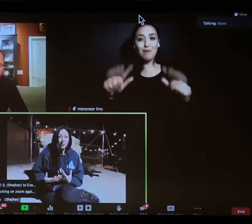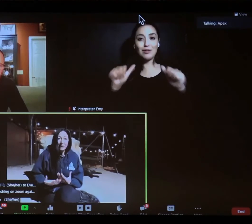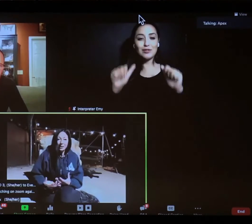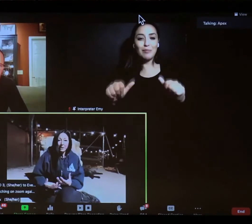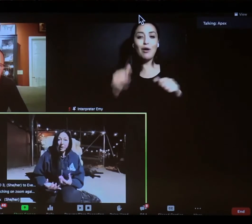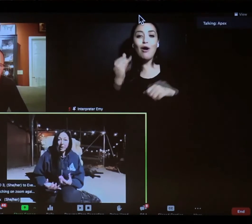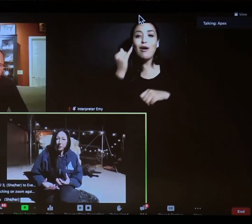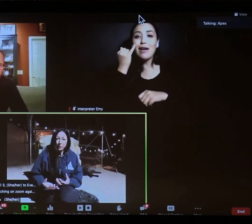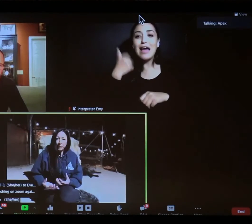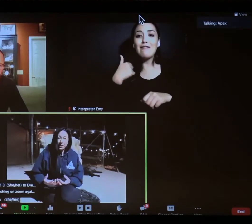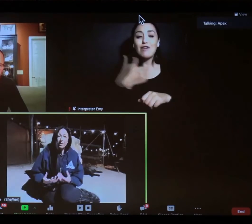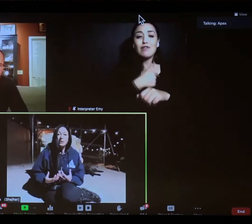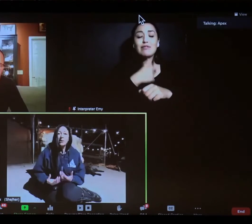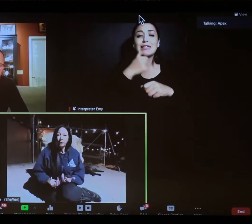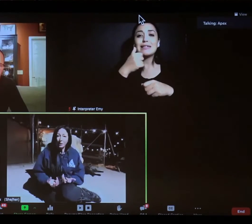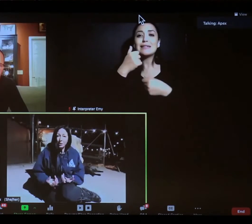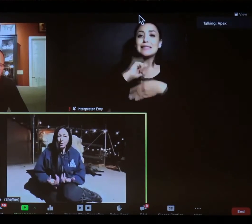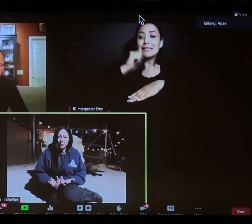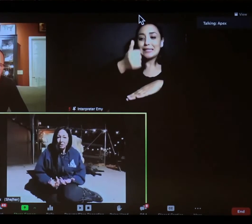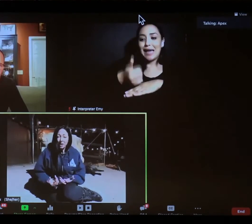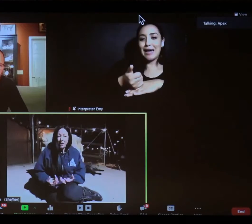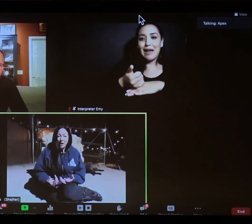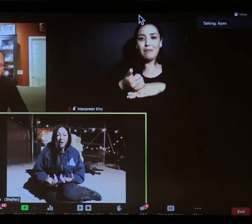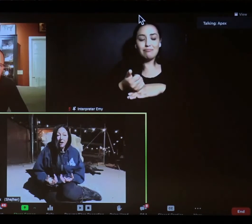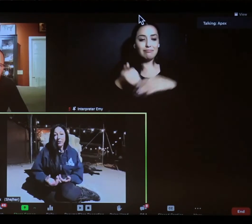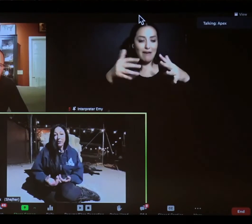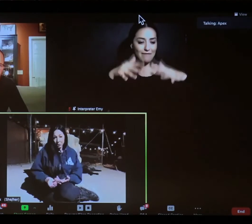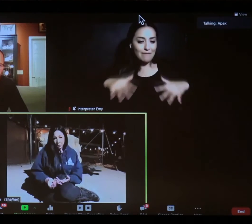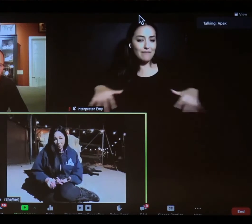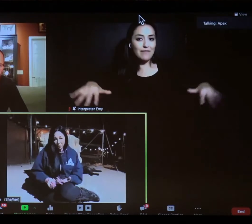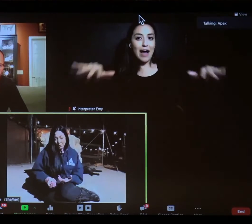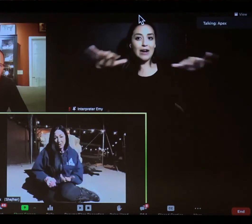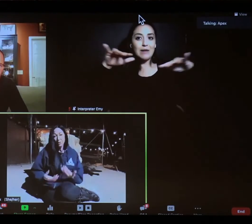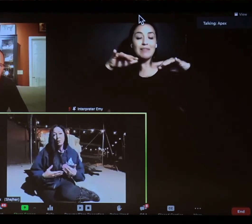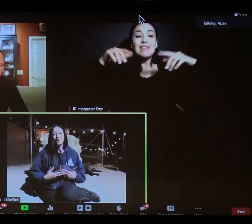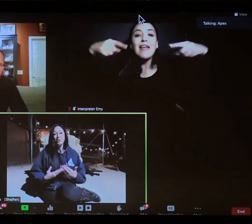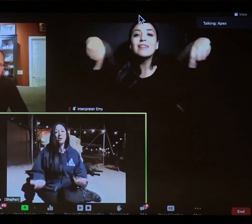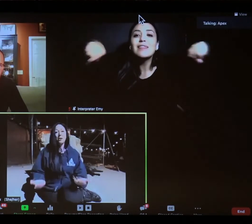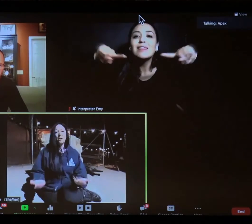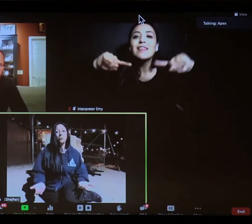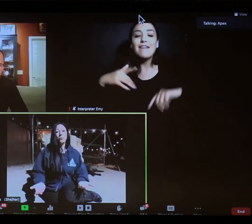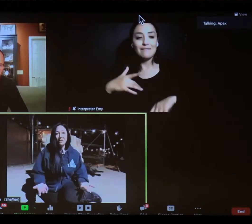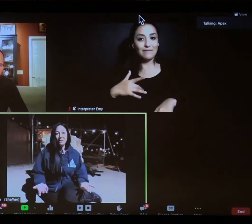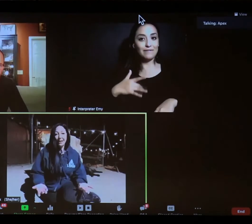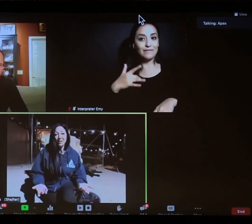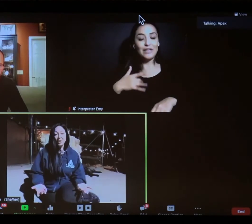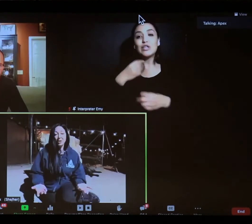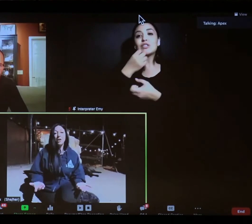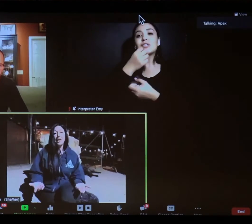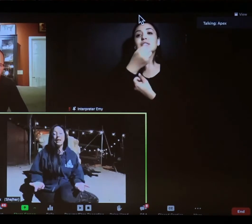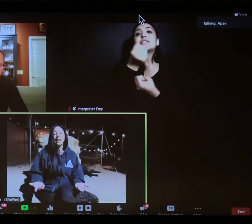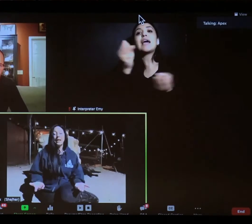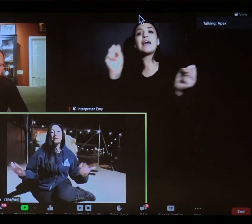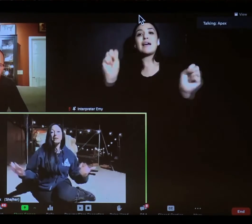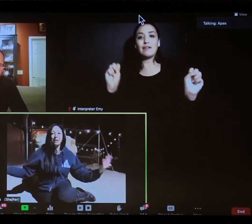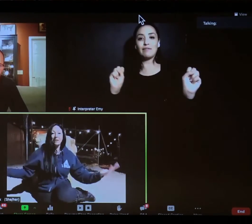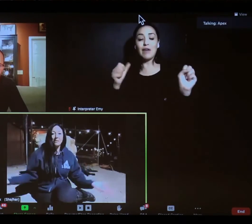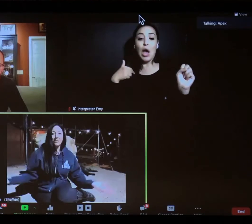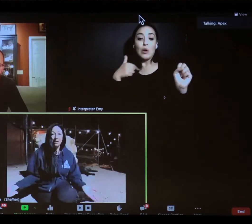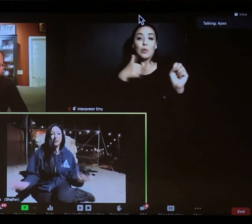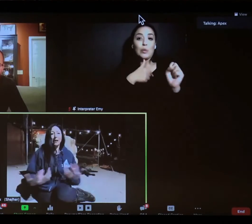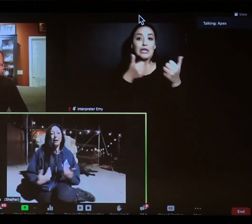an environment where they feel safe around humans on their own terms, and we enter their world as much as we can instead of expecting them